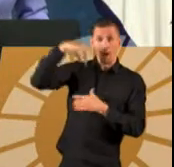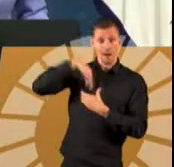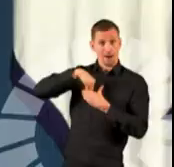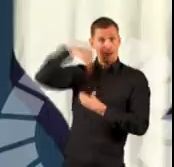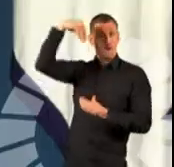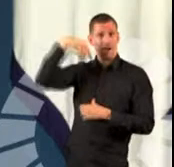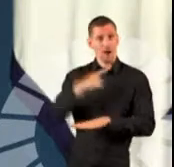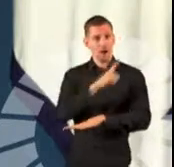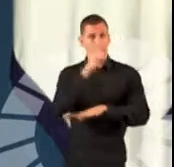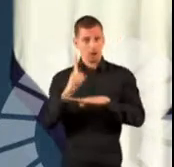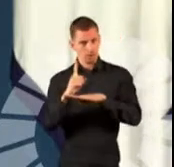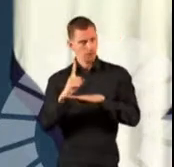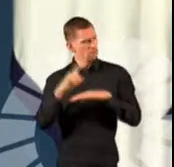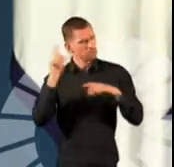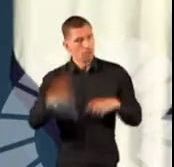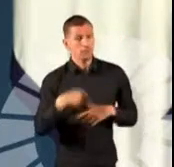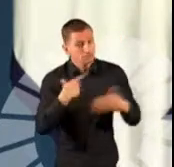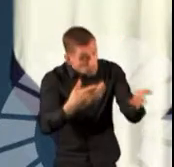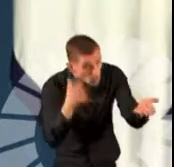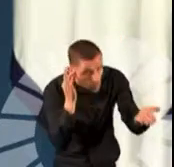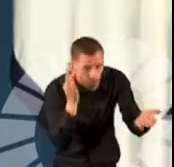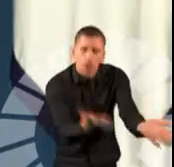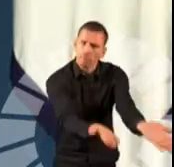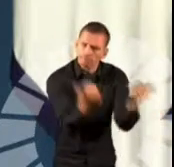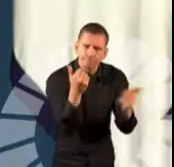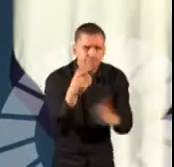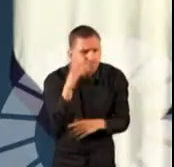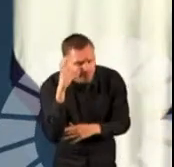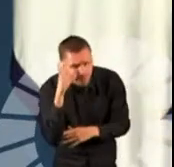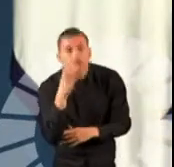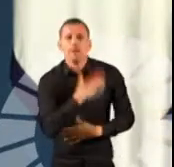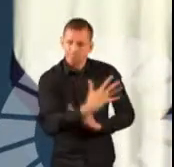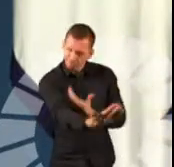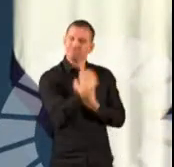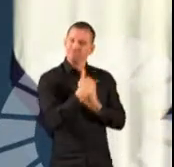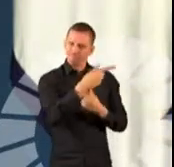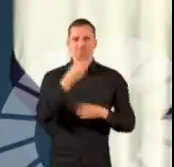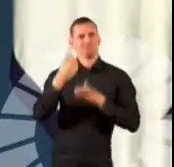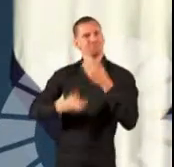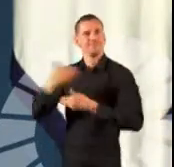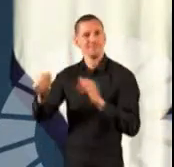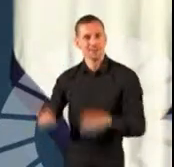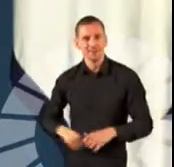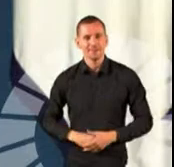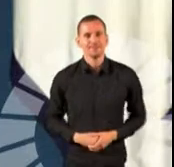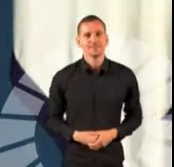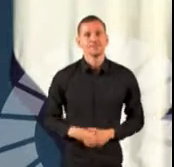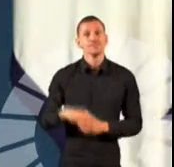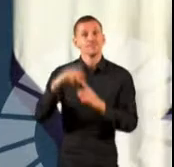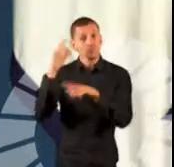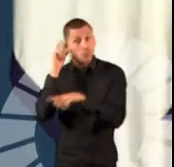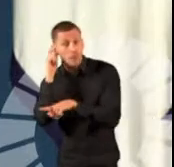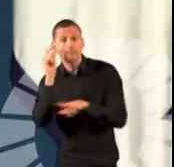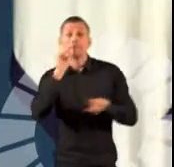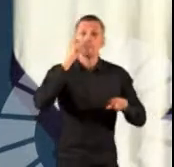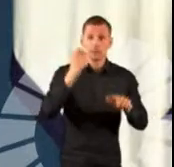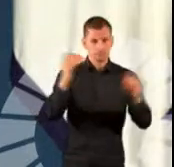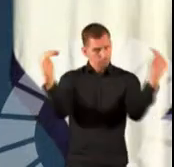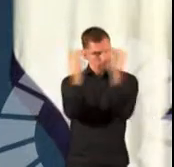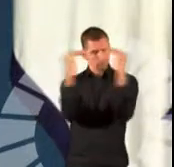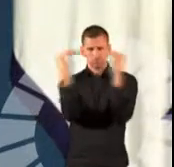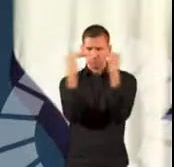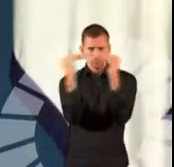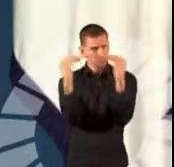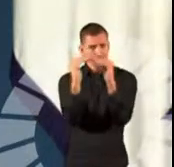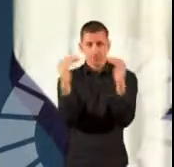doubt, gender equality strengthens democracy. And for our part, the United